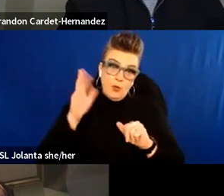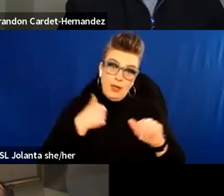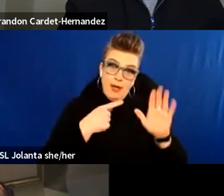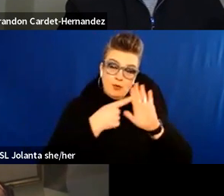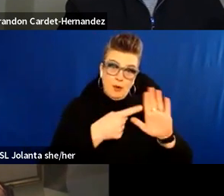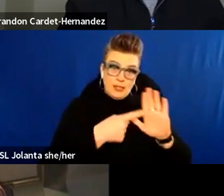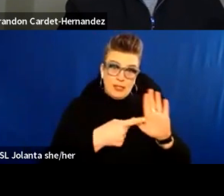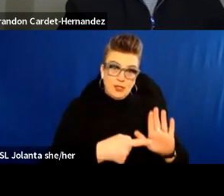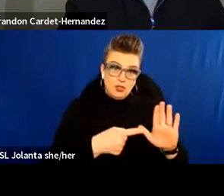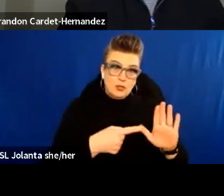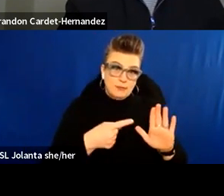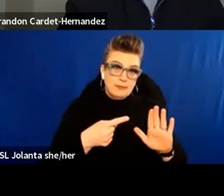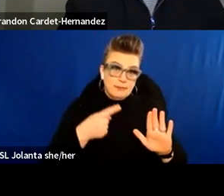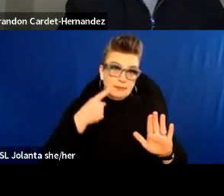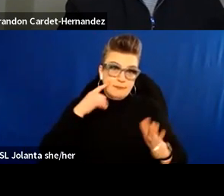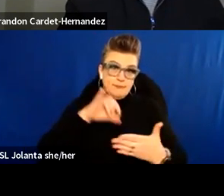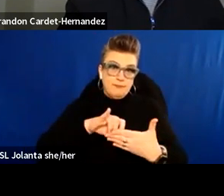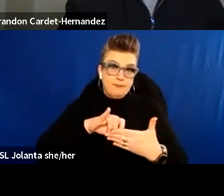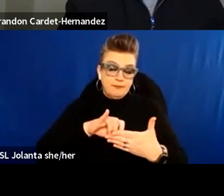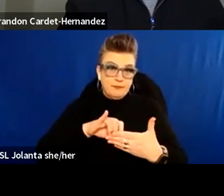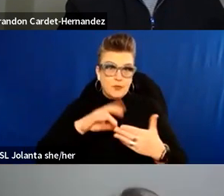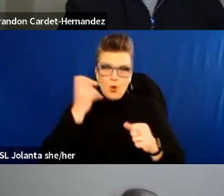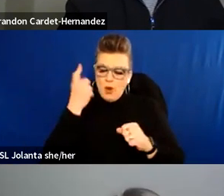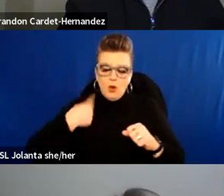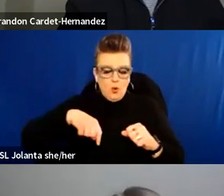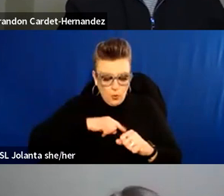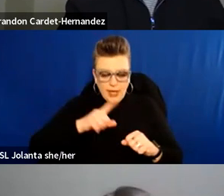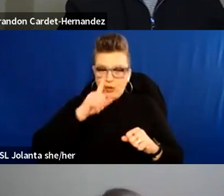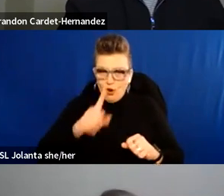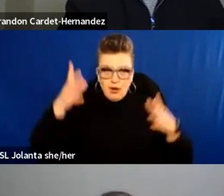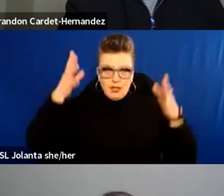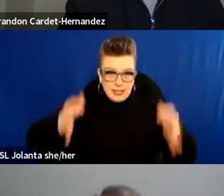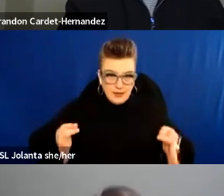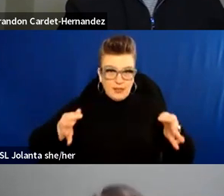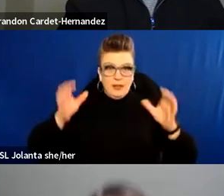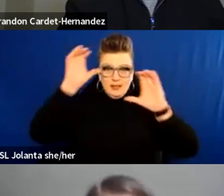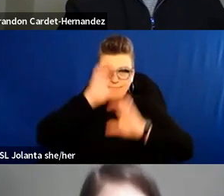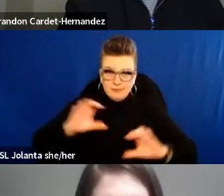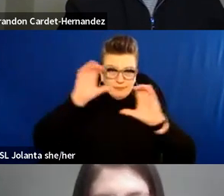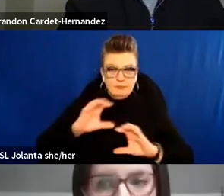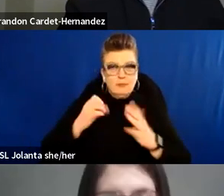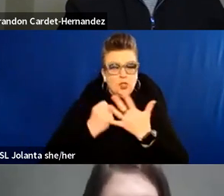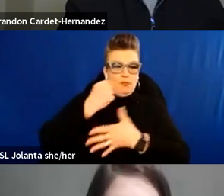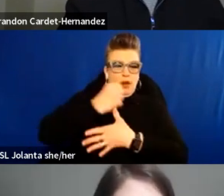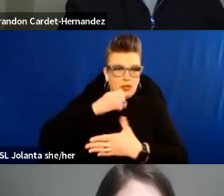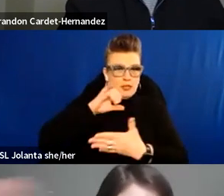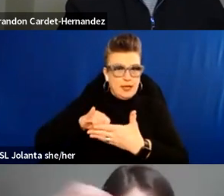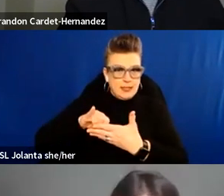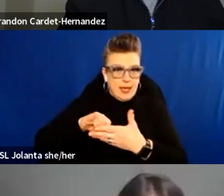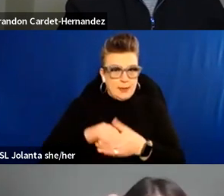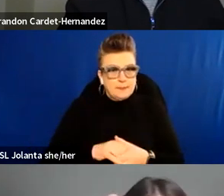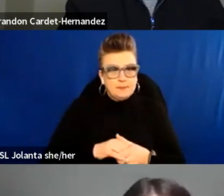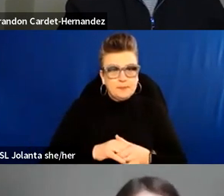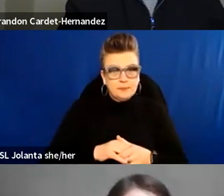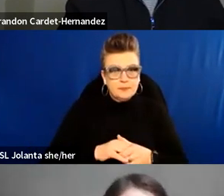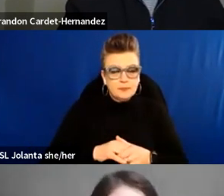um to that um so just understand that we're definitely um i'm looking to make that a priority um for